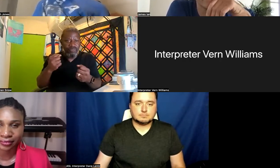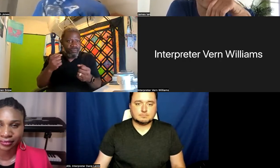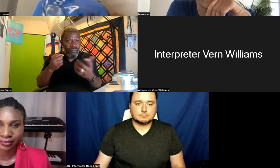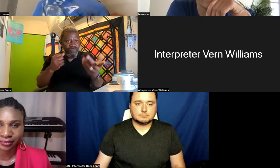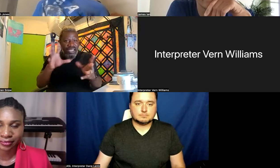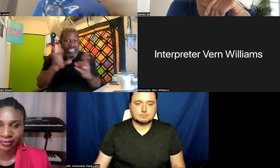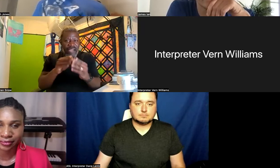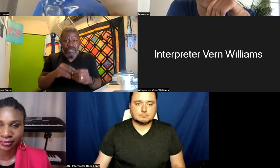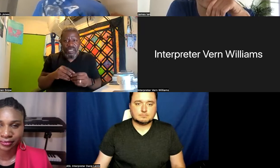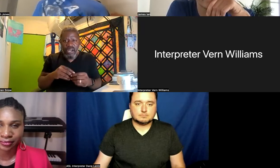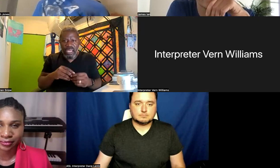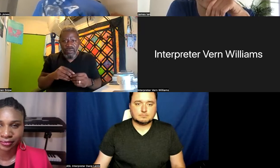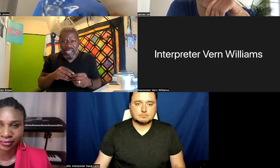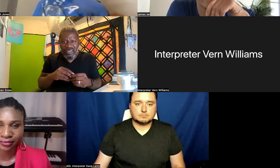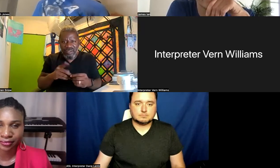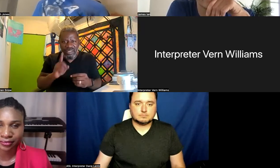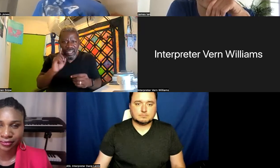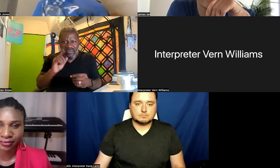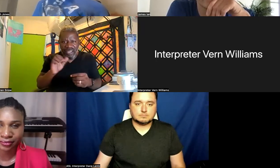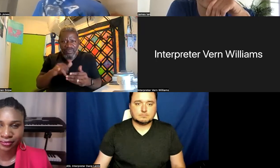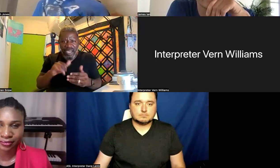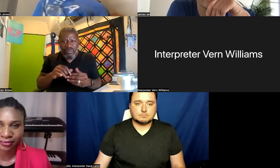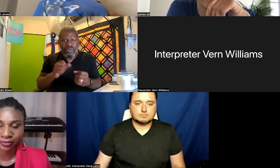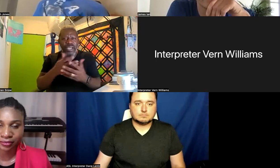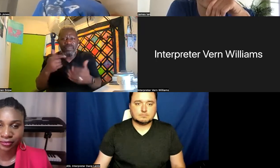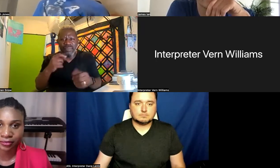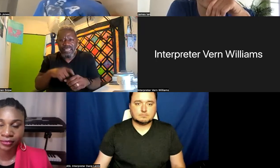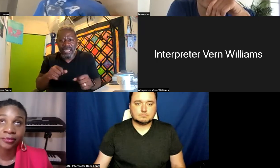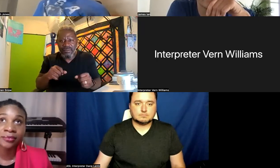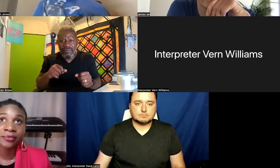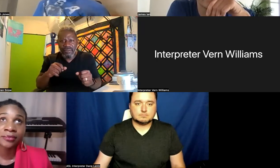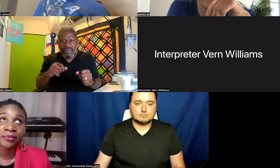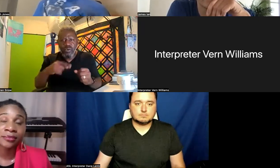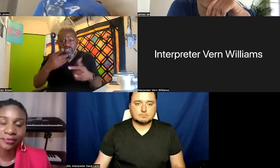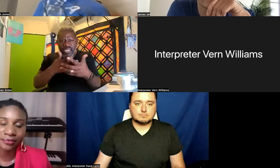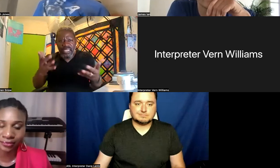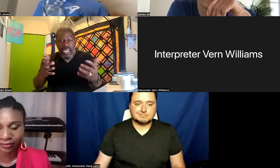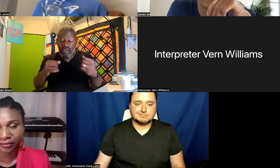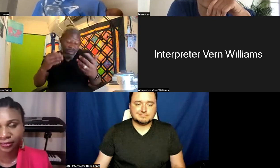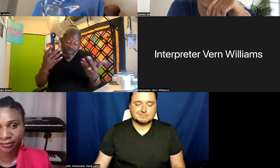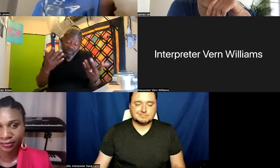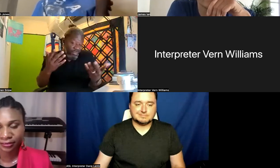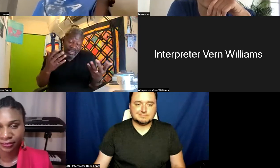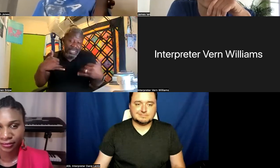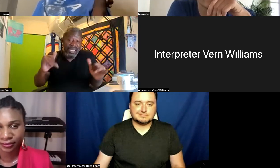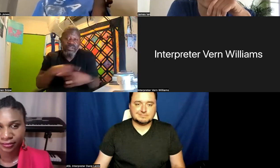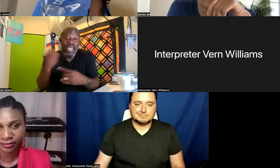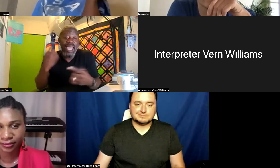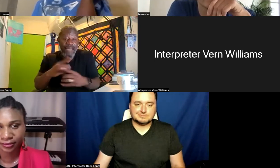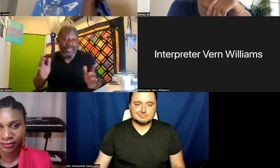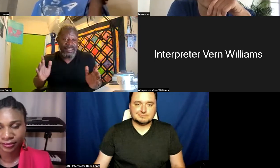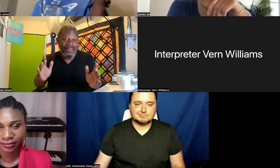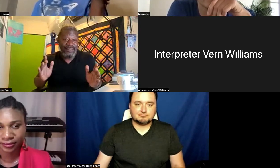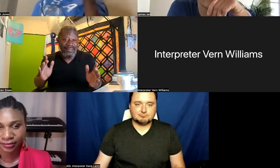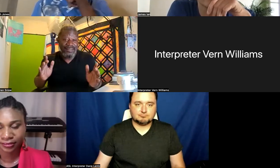want to be in this conference, and they're like, "What? You're deaf? That's impossible. You're wasting my time." Well, things like that. Oh, still today